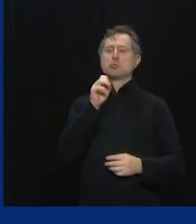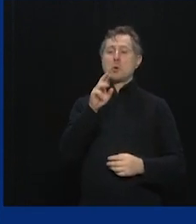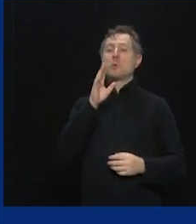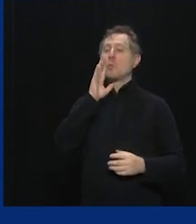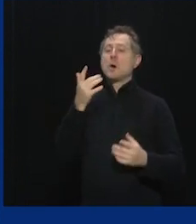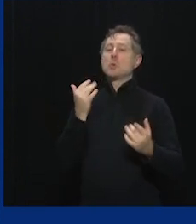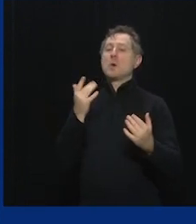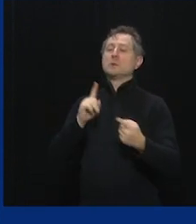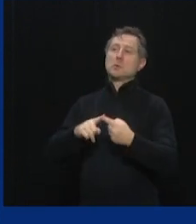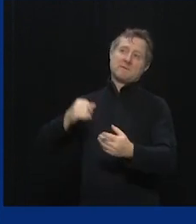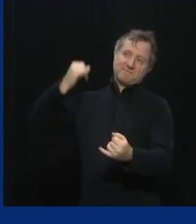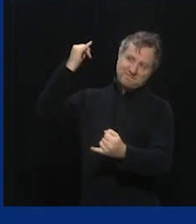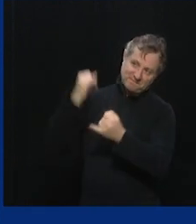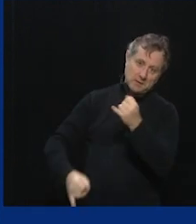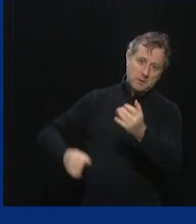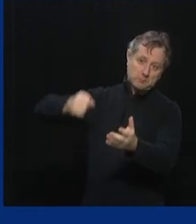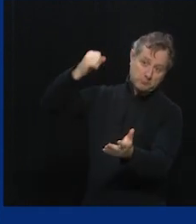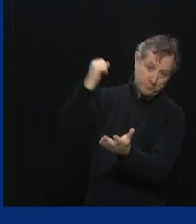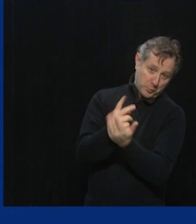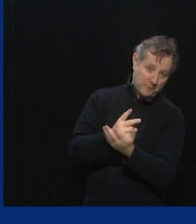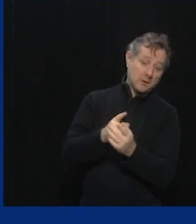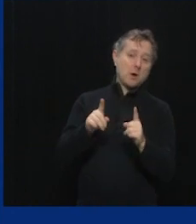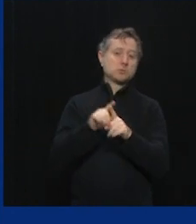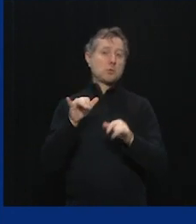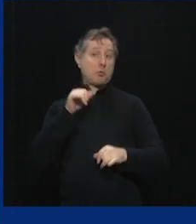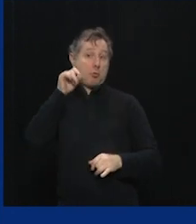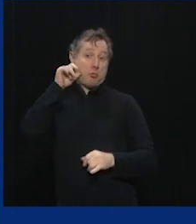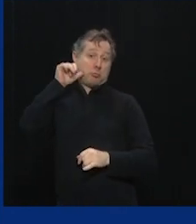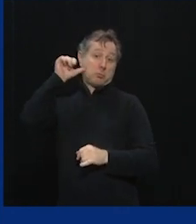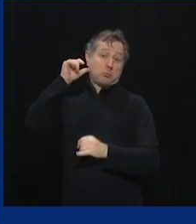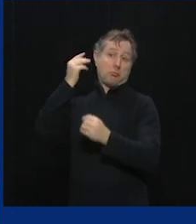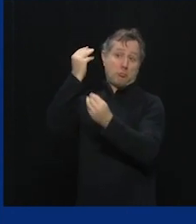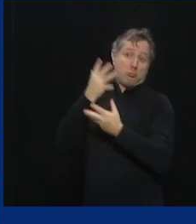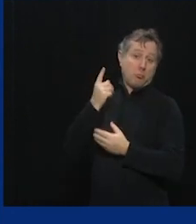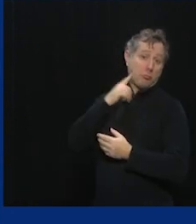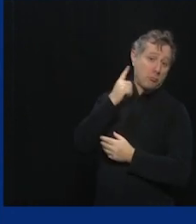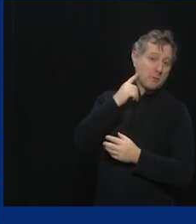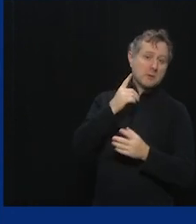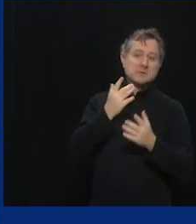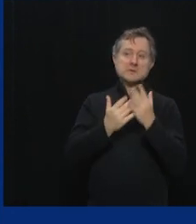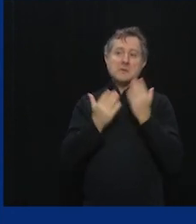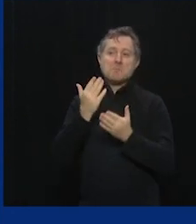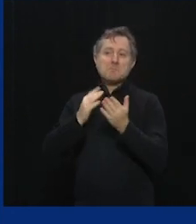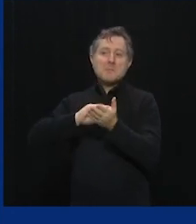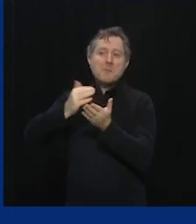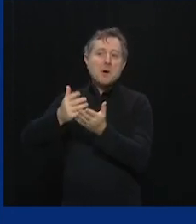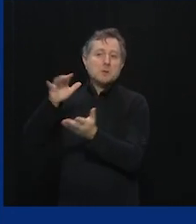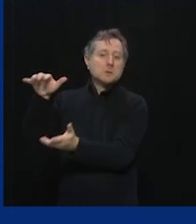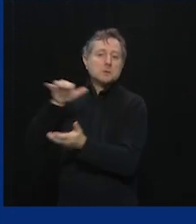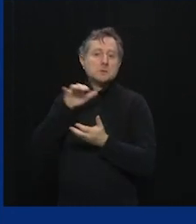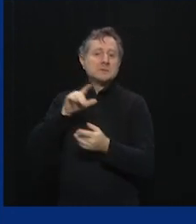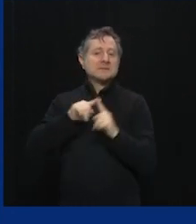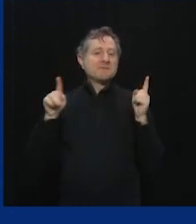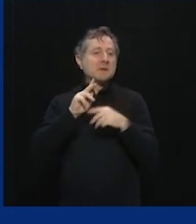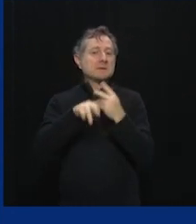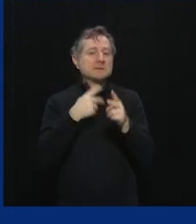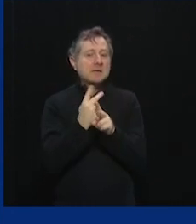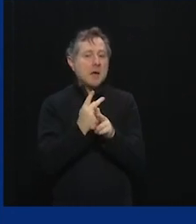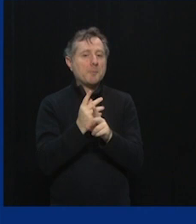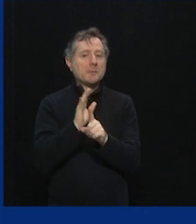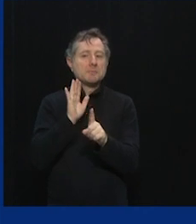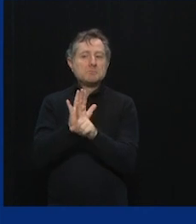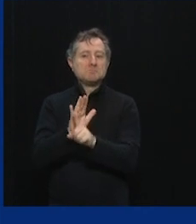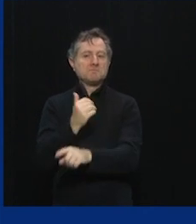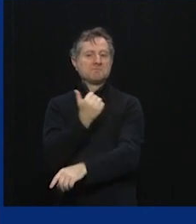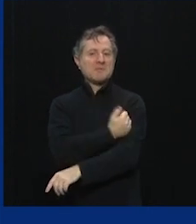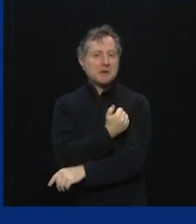that they may be talking about getting different doses. We don't know if that's going to be the case, that you can get a different type of vaccine from what you already had, but